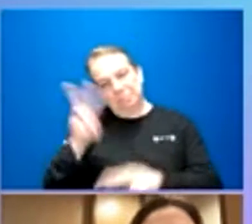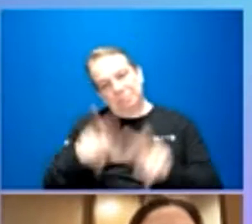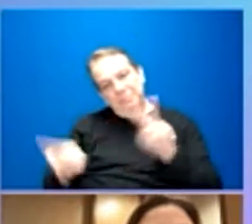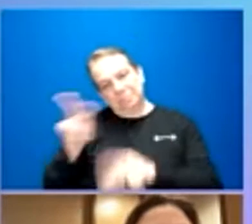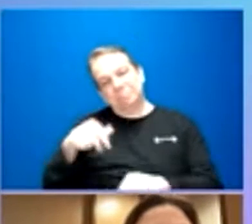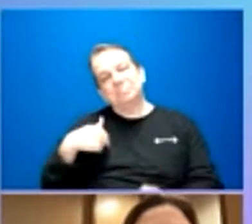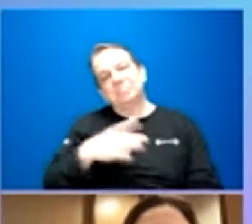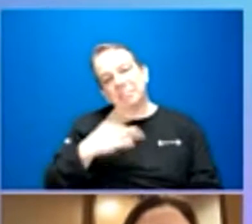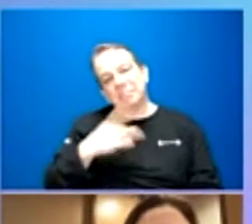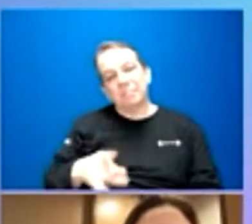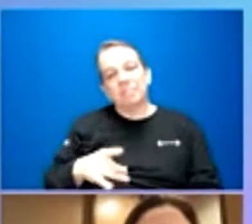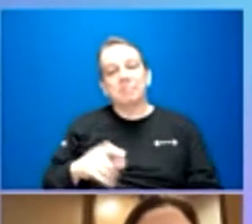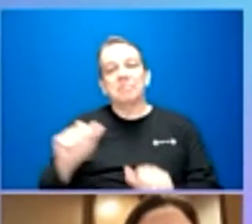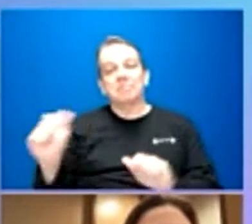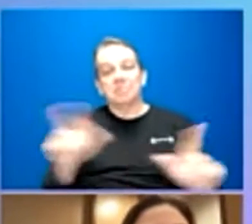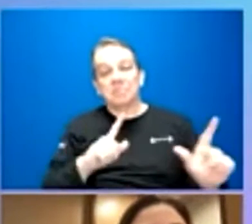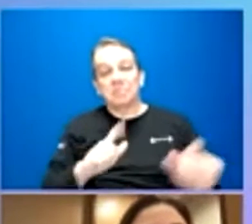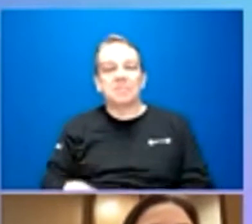Okay, next slide.